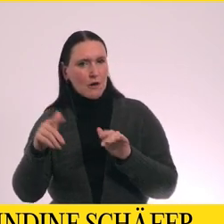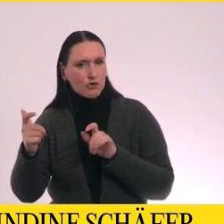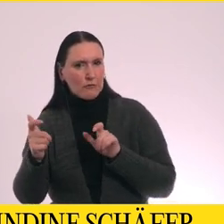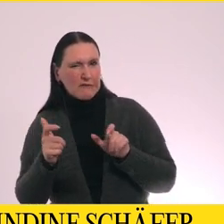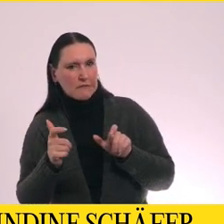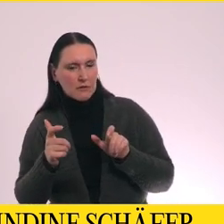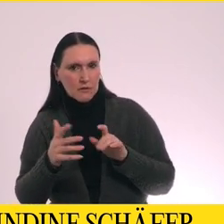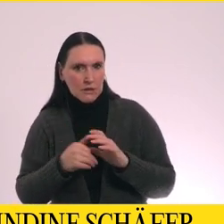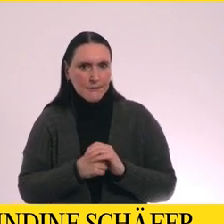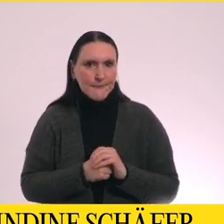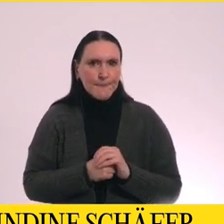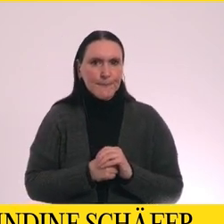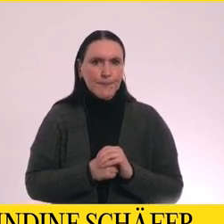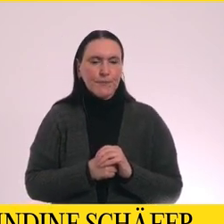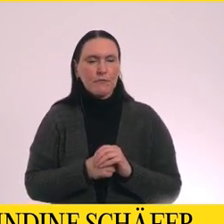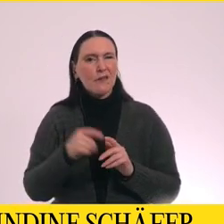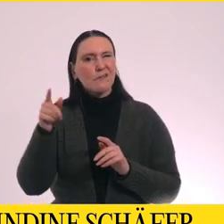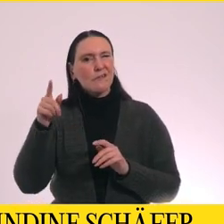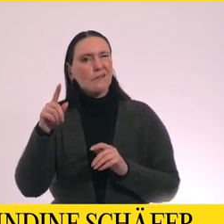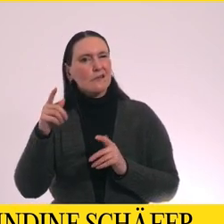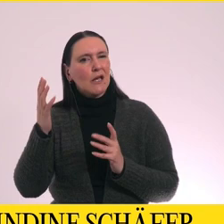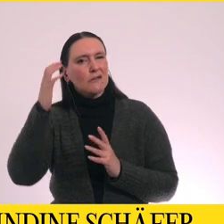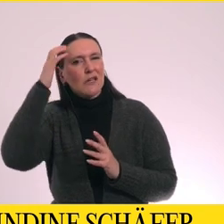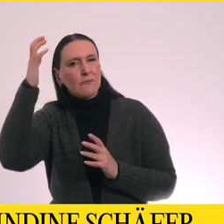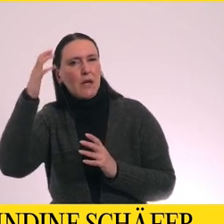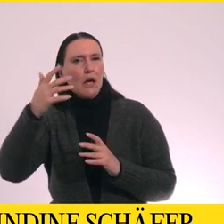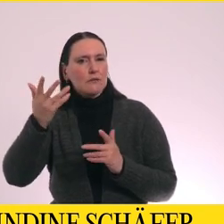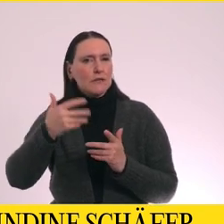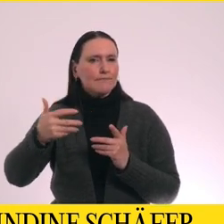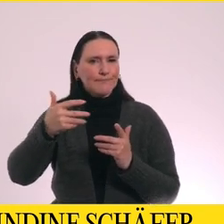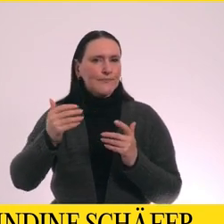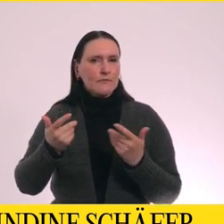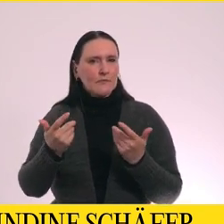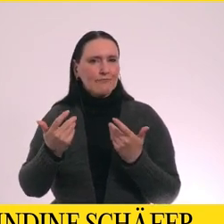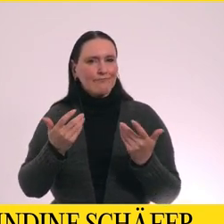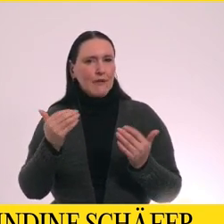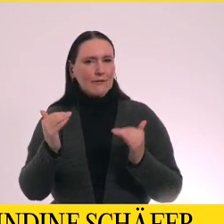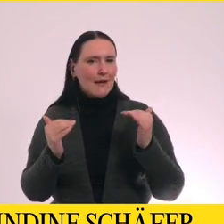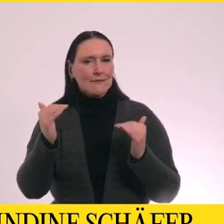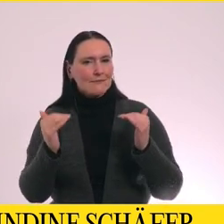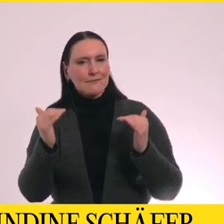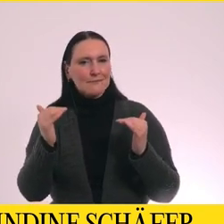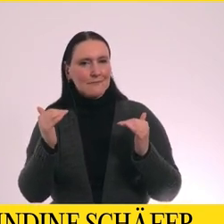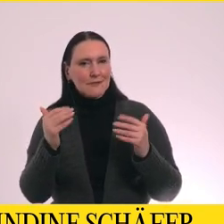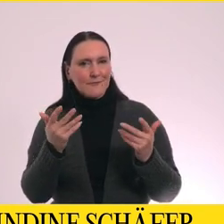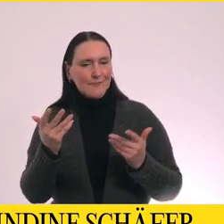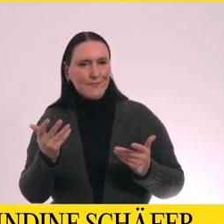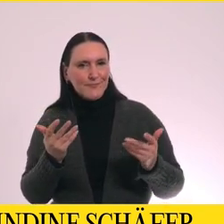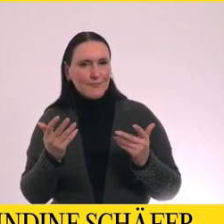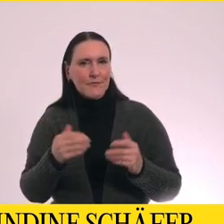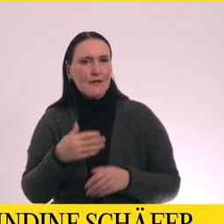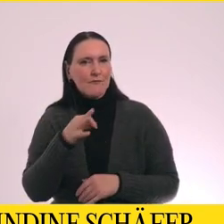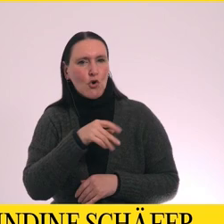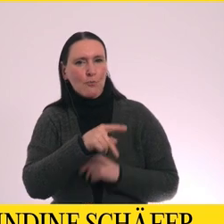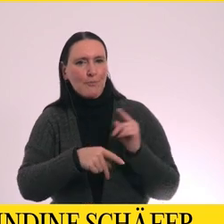trying to find the balance and exposure and representation for people